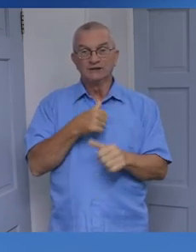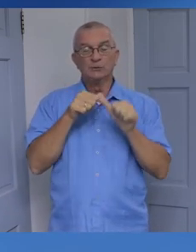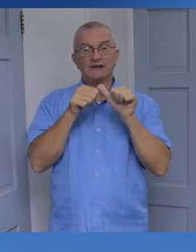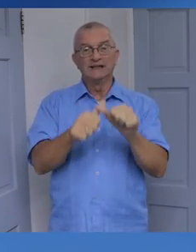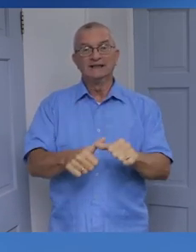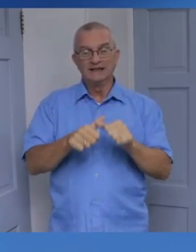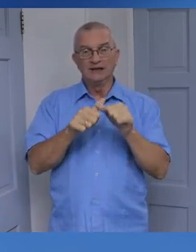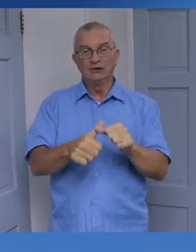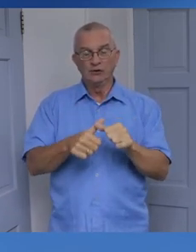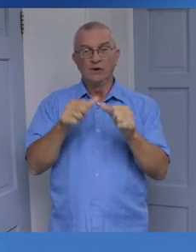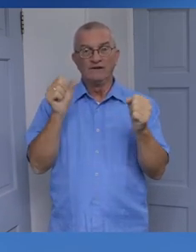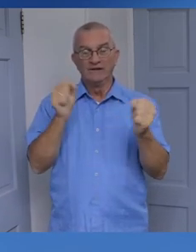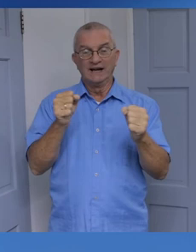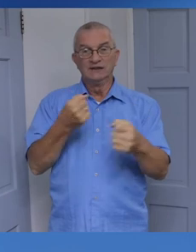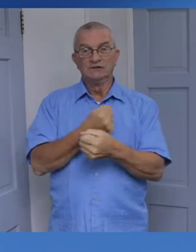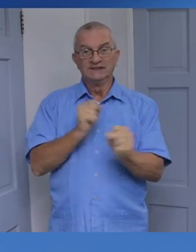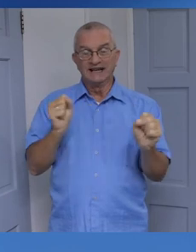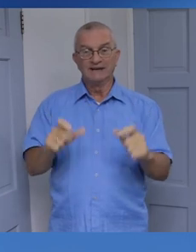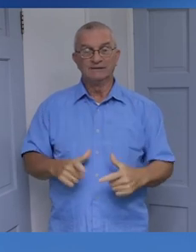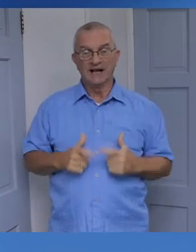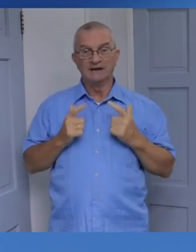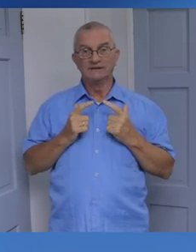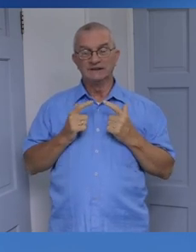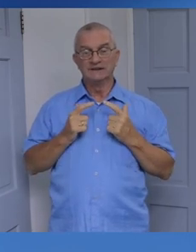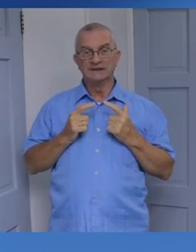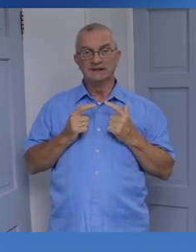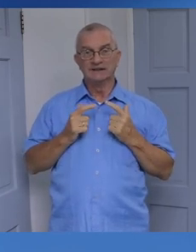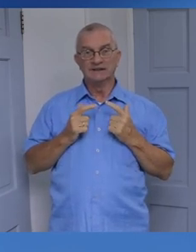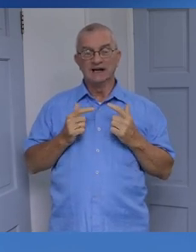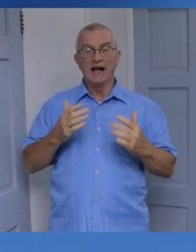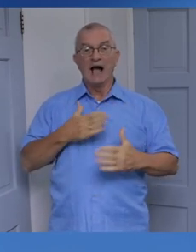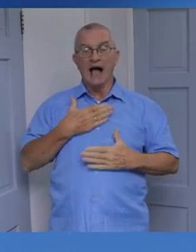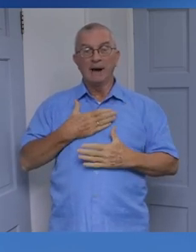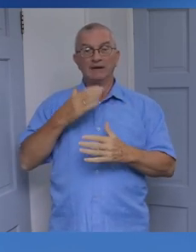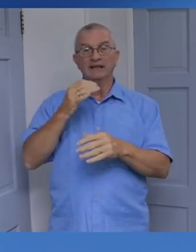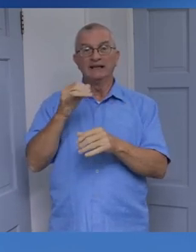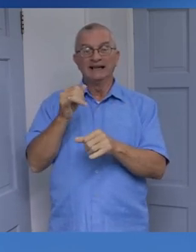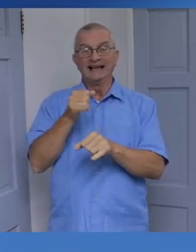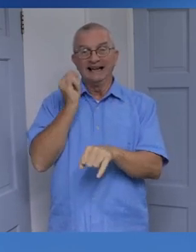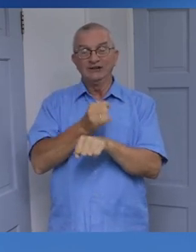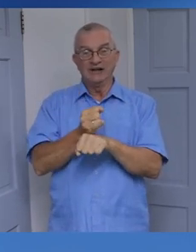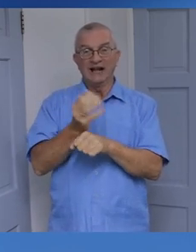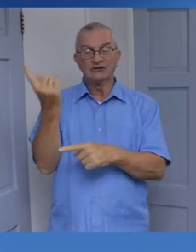lives. Happy International Day of the Midwife. Stay safe. Thank you.